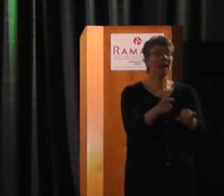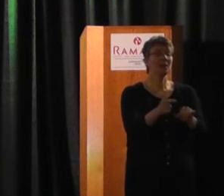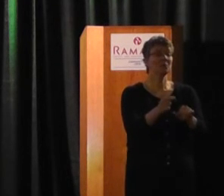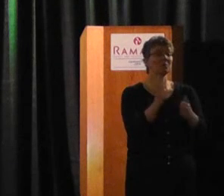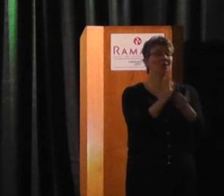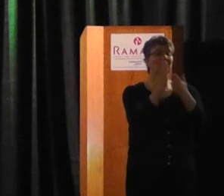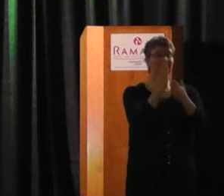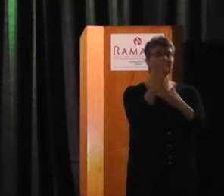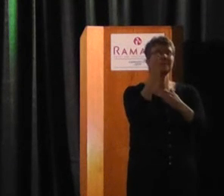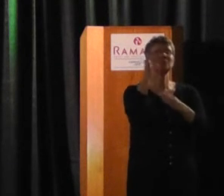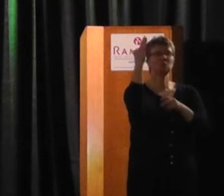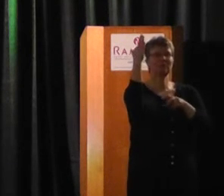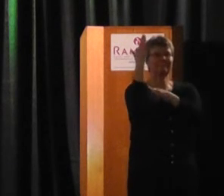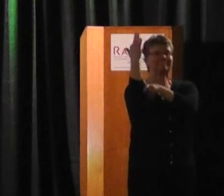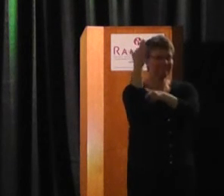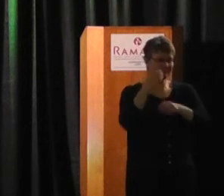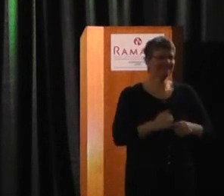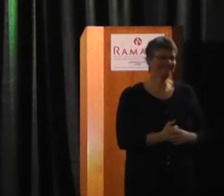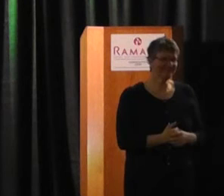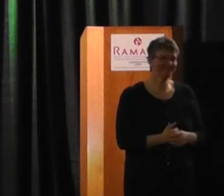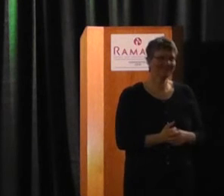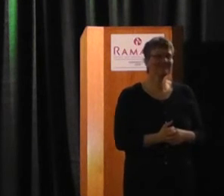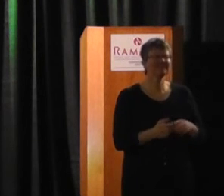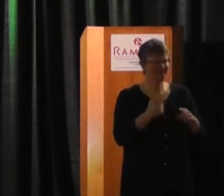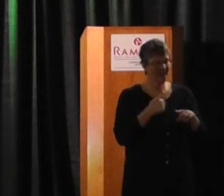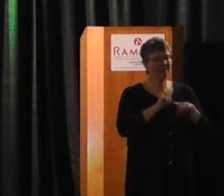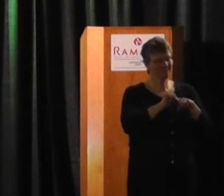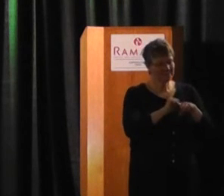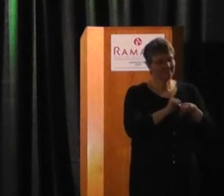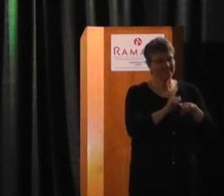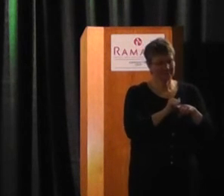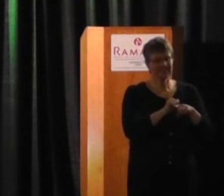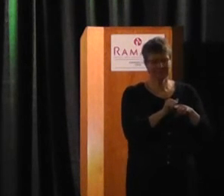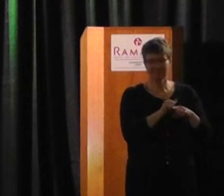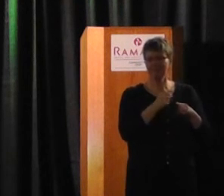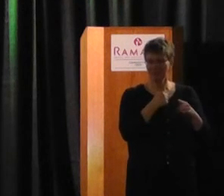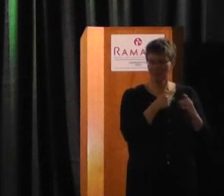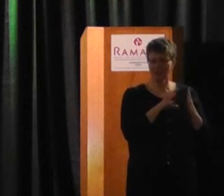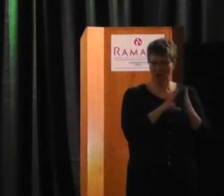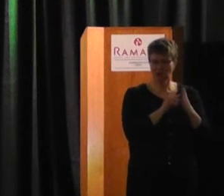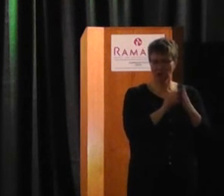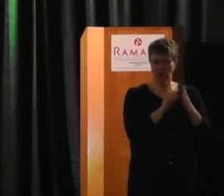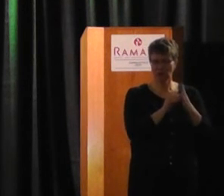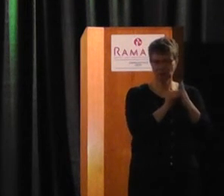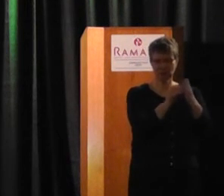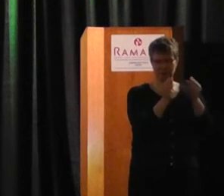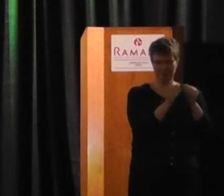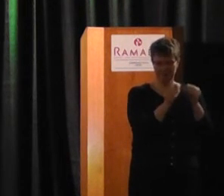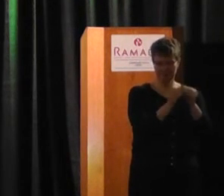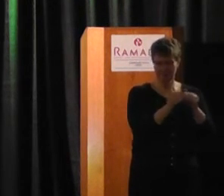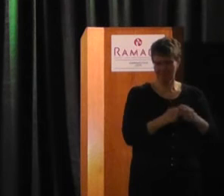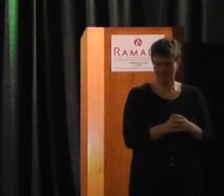I start, you know, to have fun and training more and more. And I start to compete. Here is a picture with my